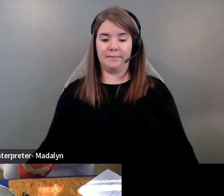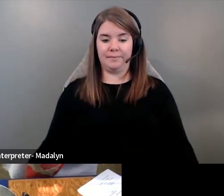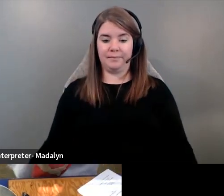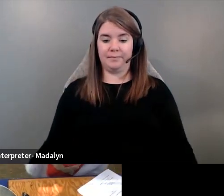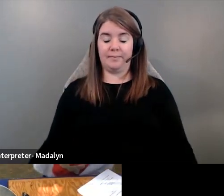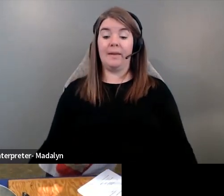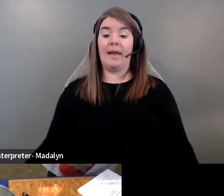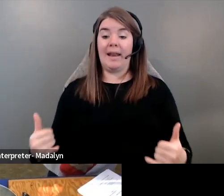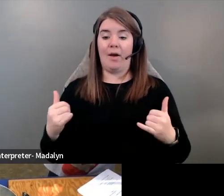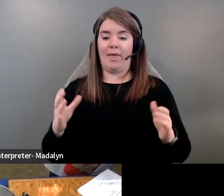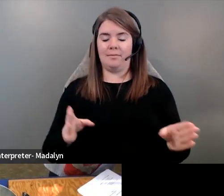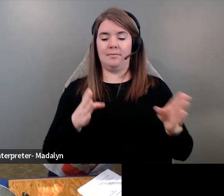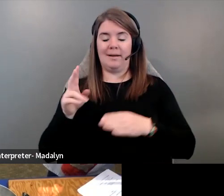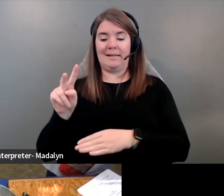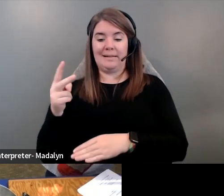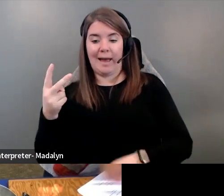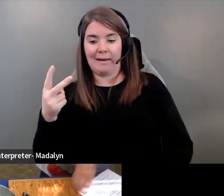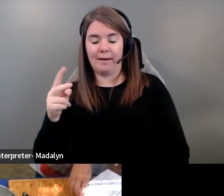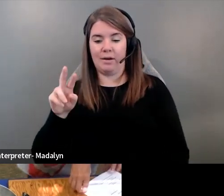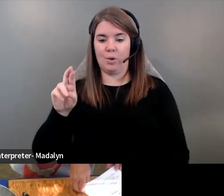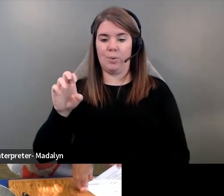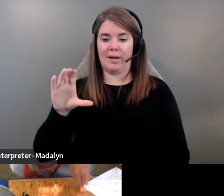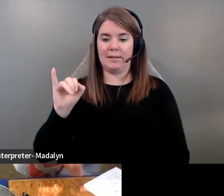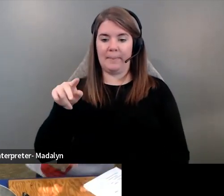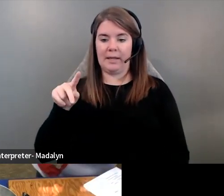recipe in the little booklet.